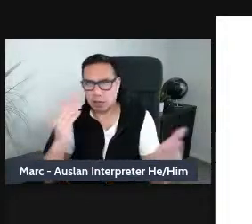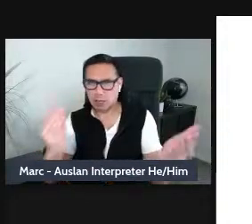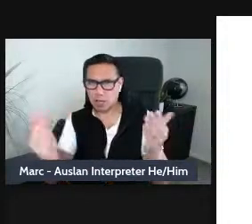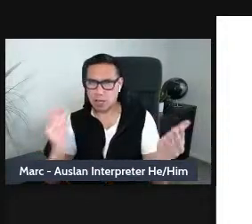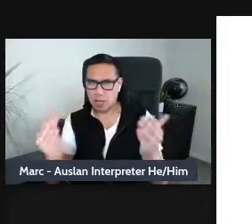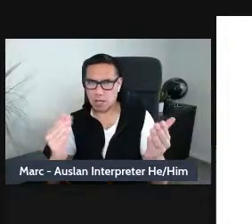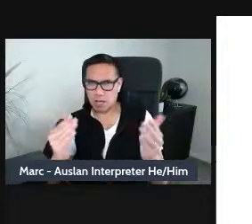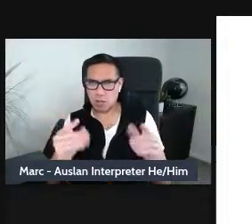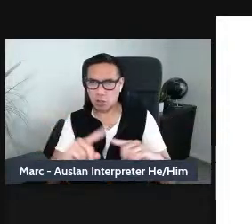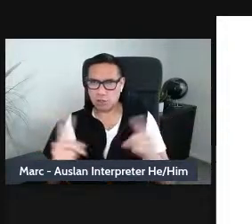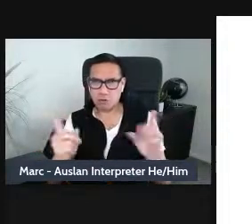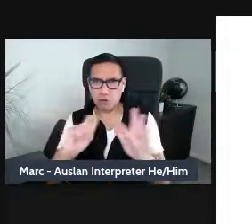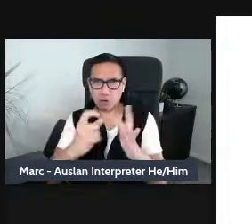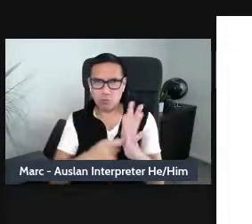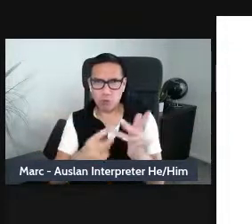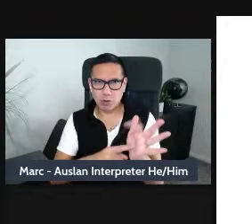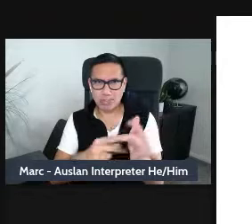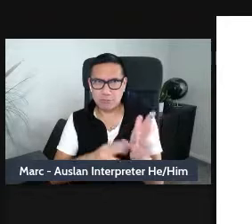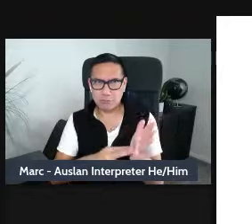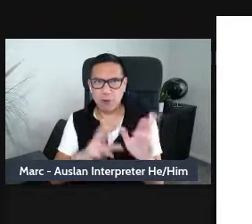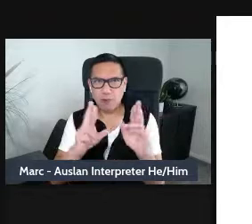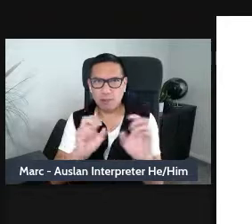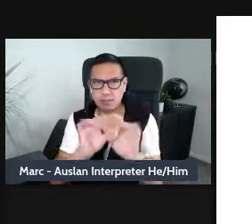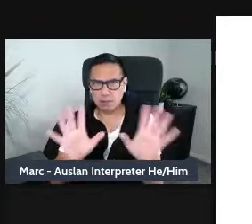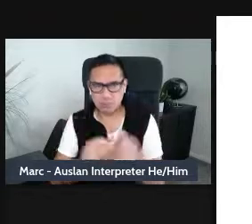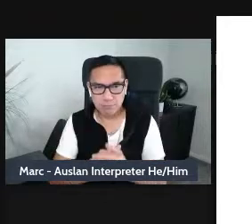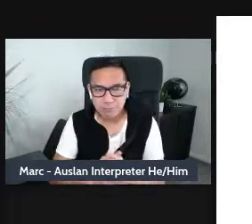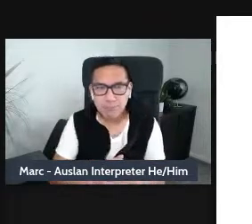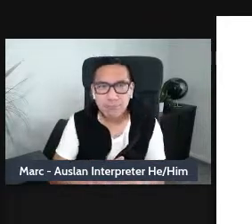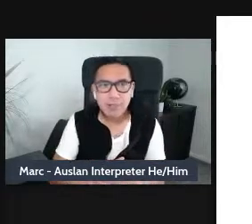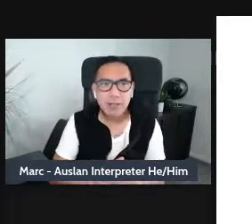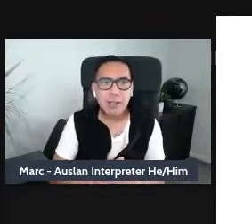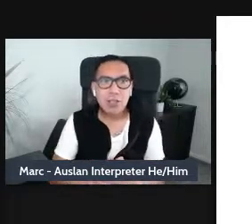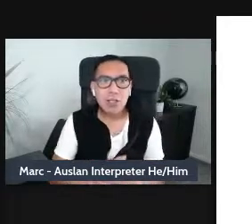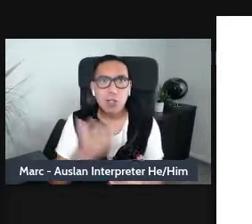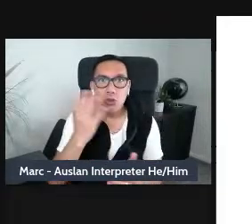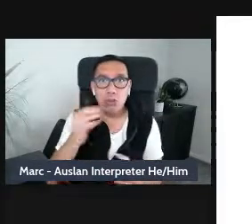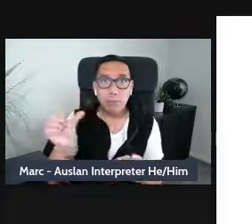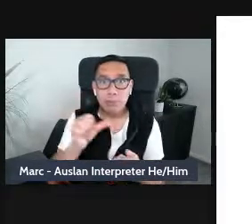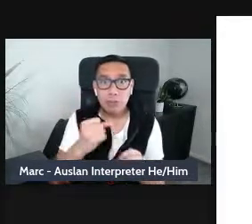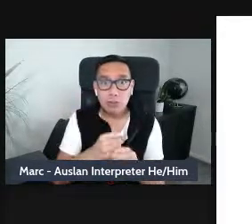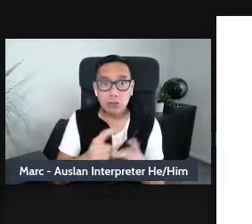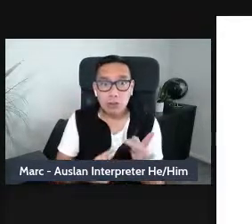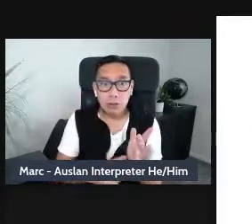profiles. Hopefully that makes sense. Surprisingly though, oh, sorry, back to Jill.